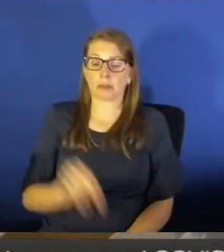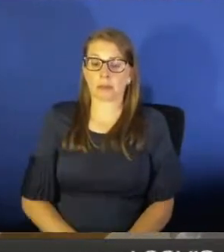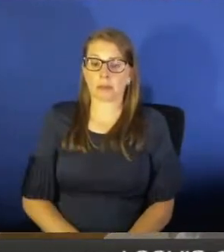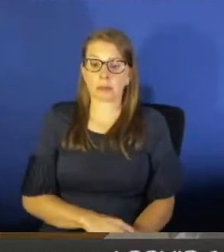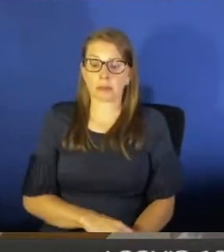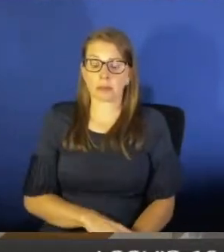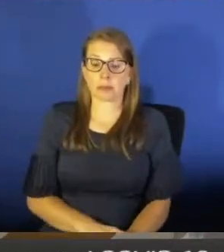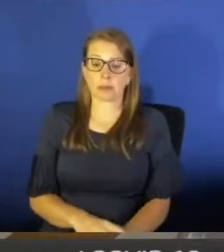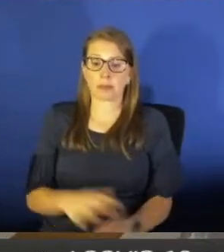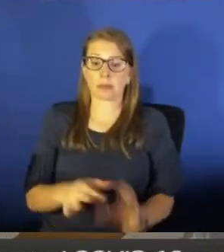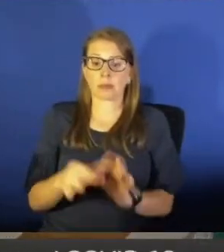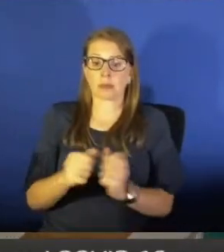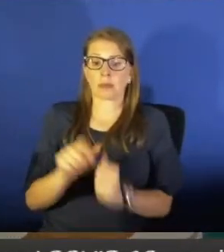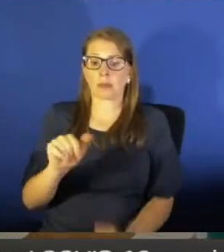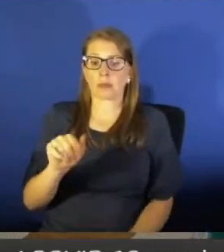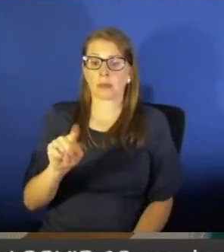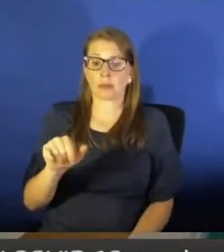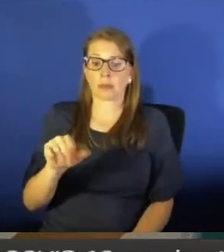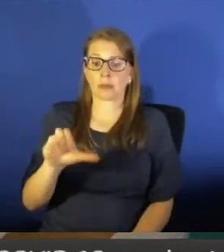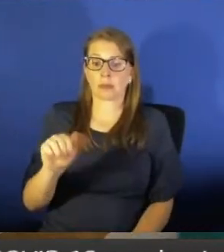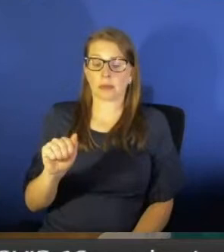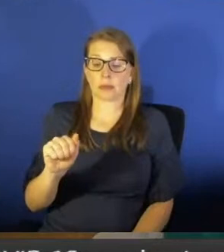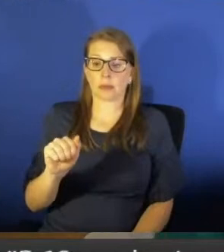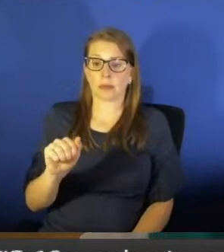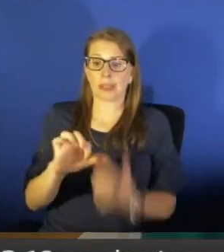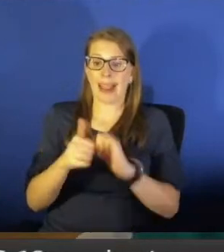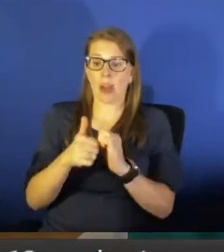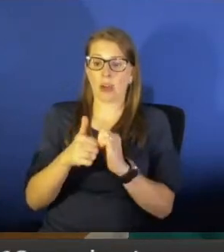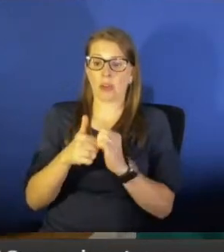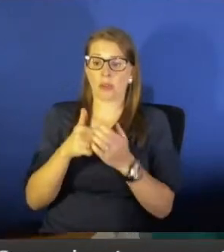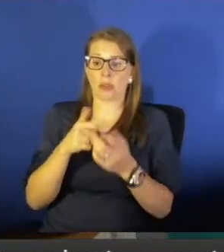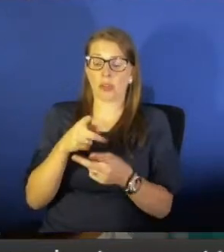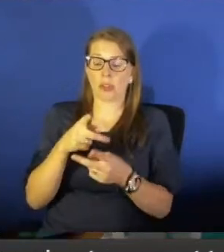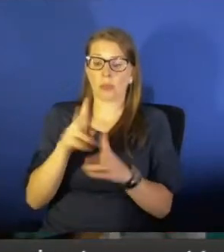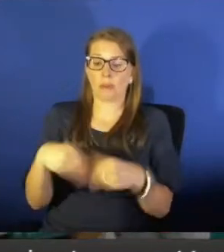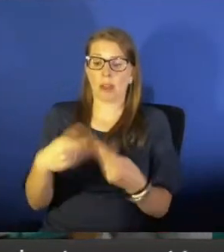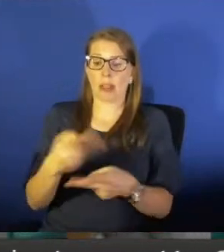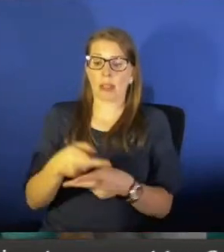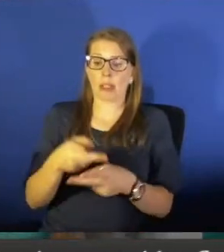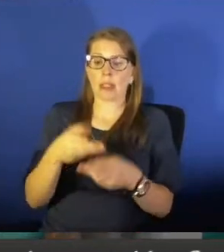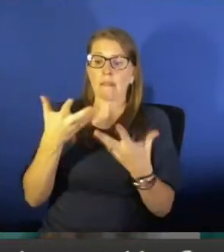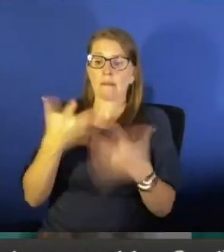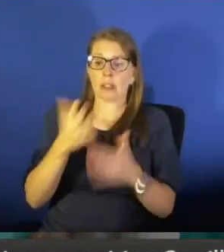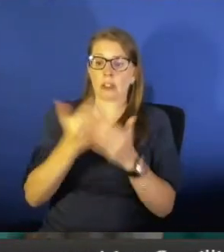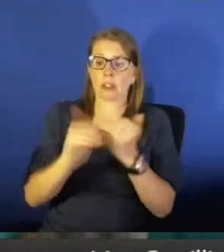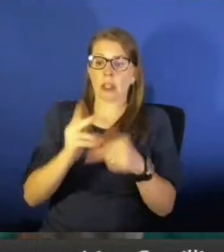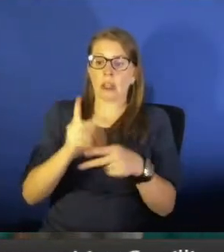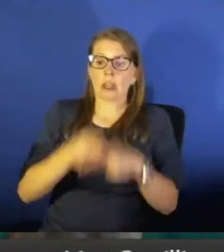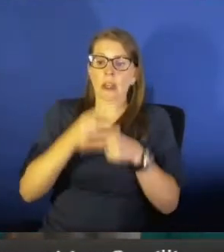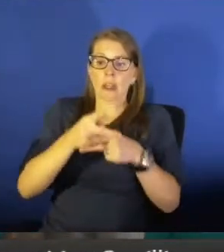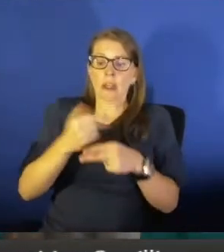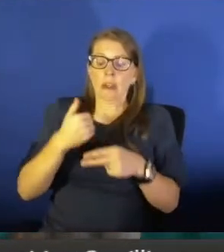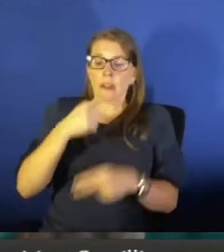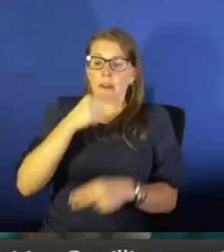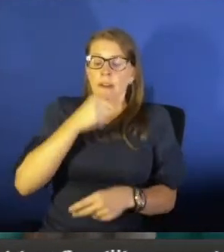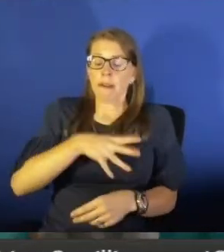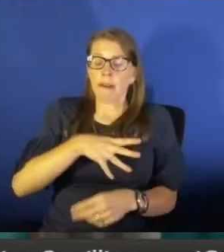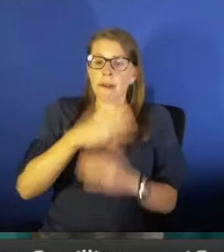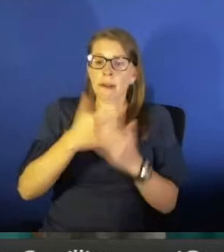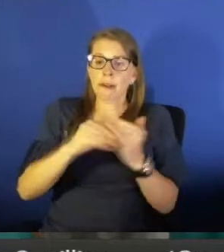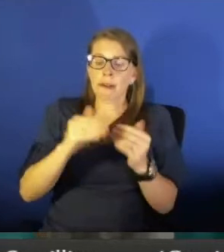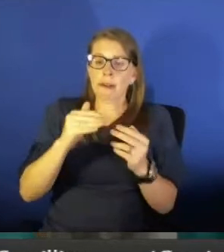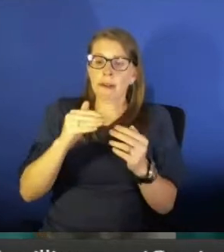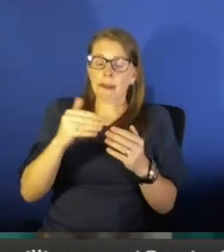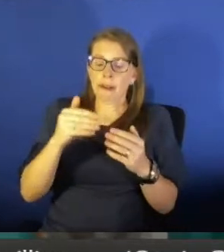Leticia, how do you support the post-delivery care for, you have a woman who gives birth by C-section, I